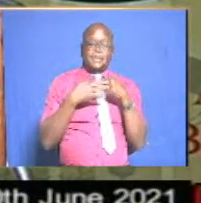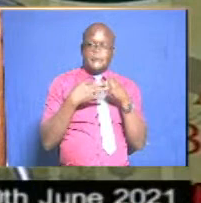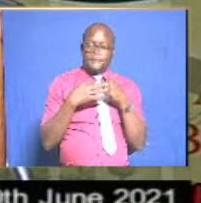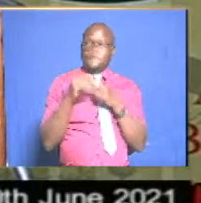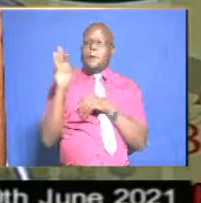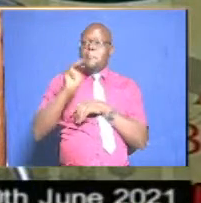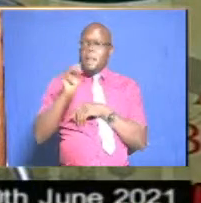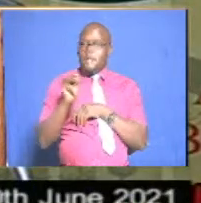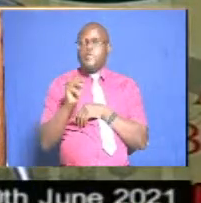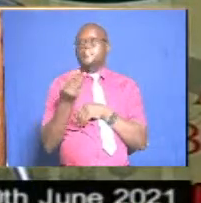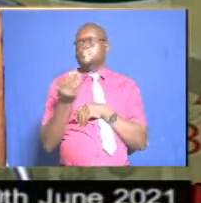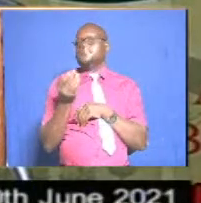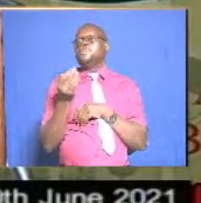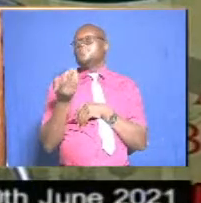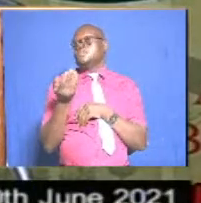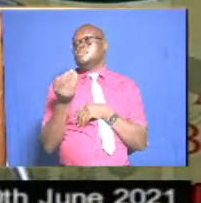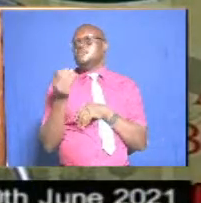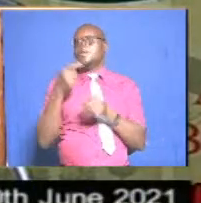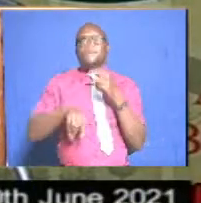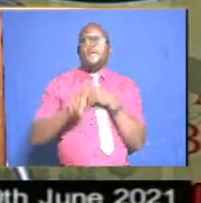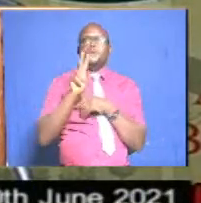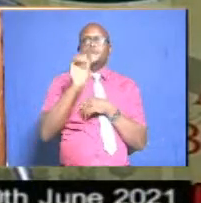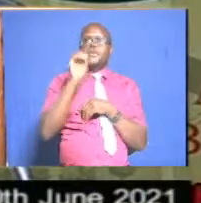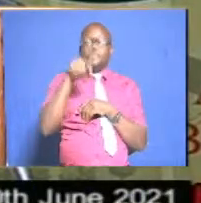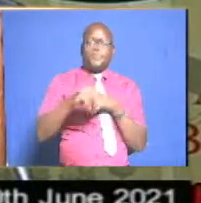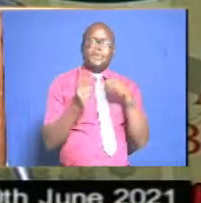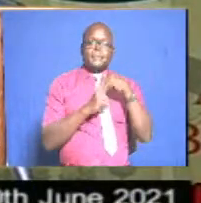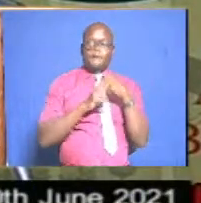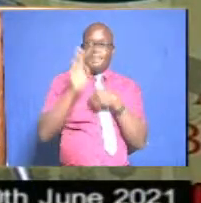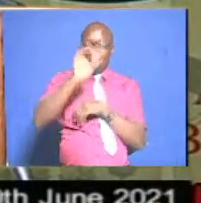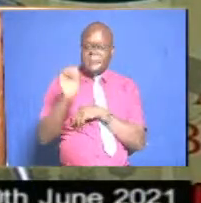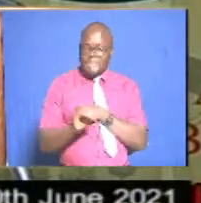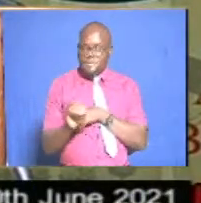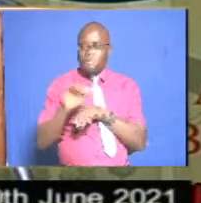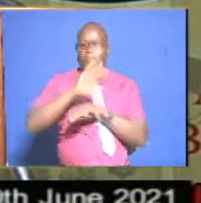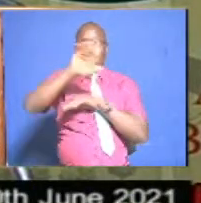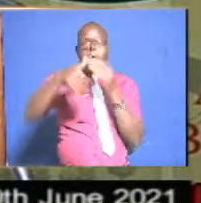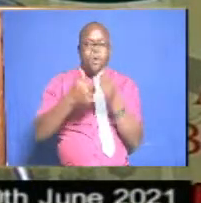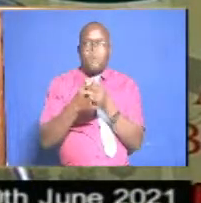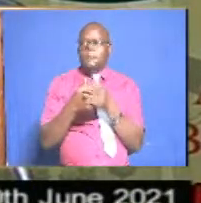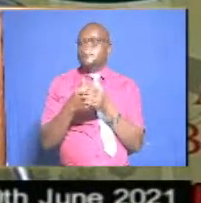enterprises, equivalent to 0.7% of total gross loans by end of